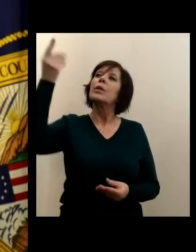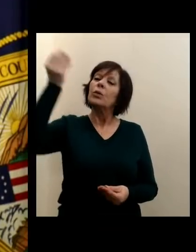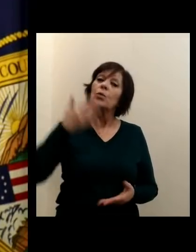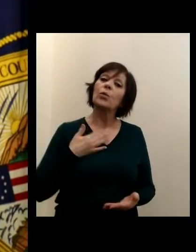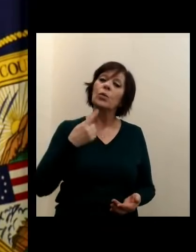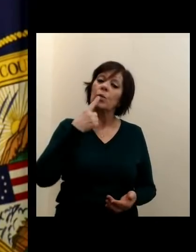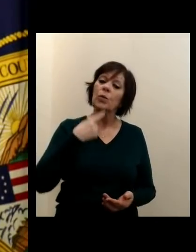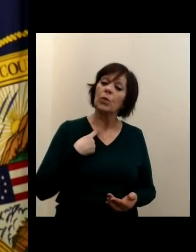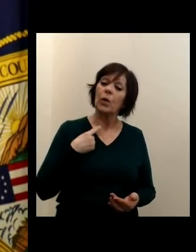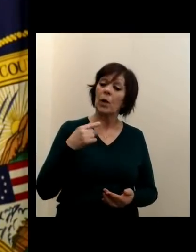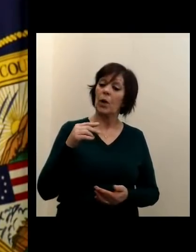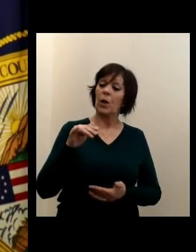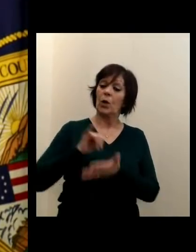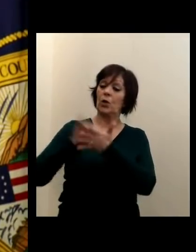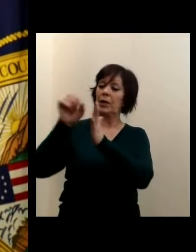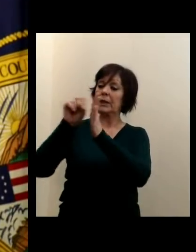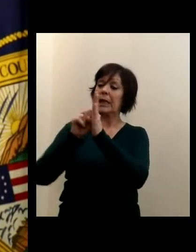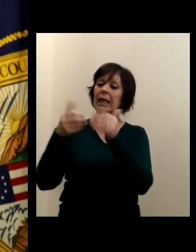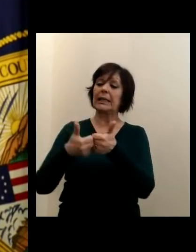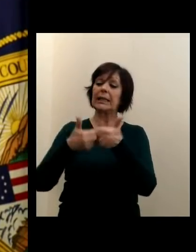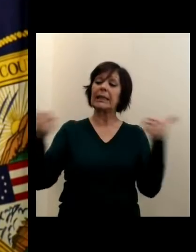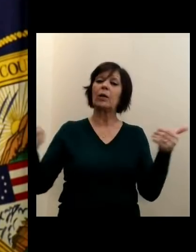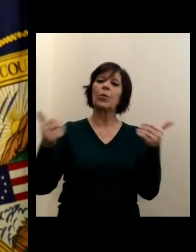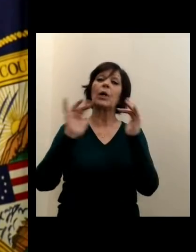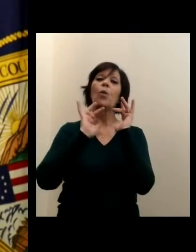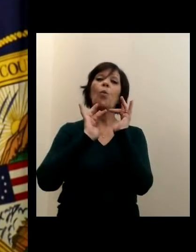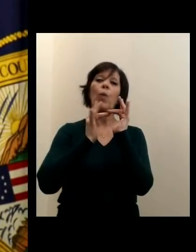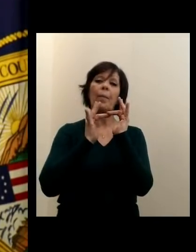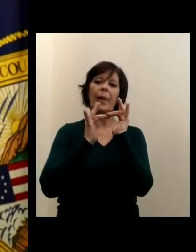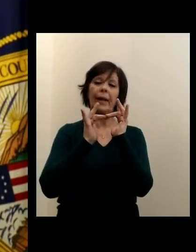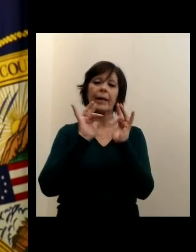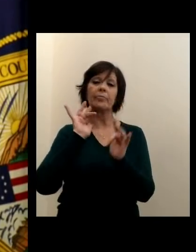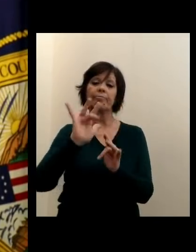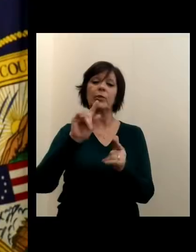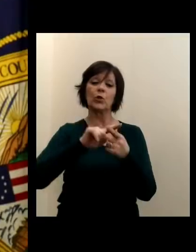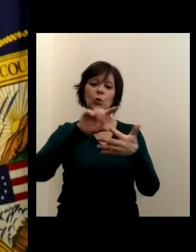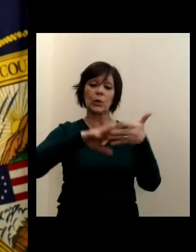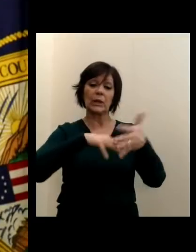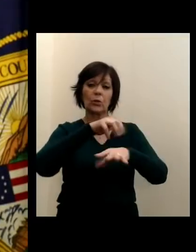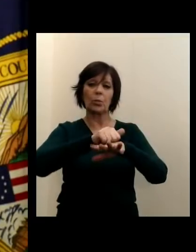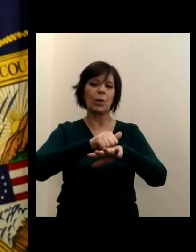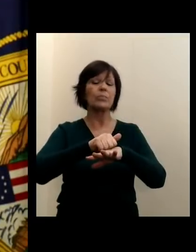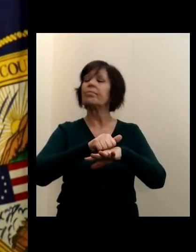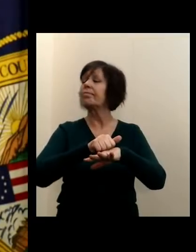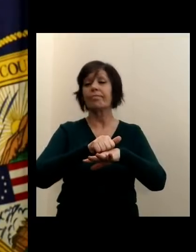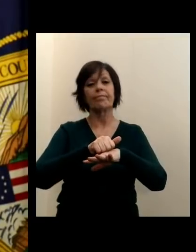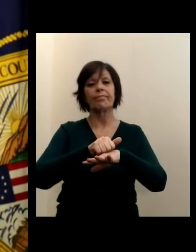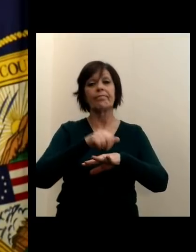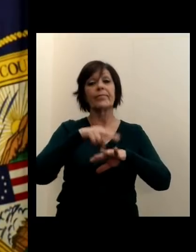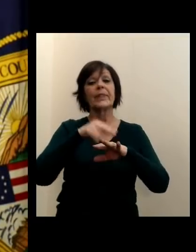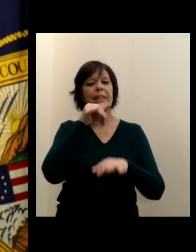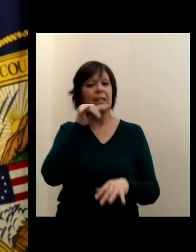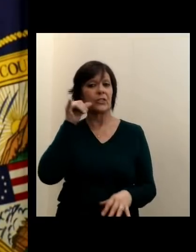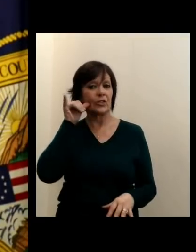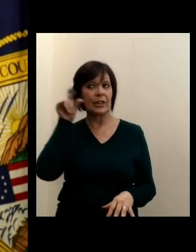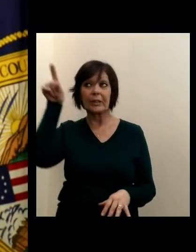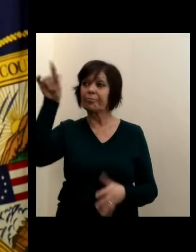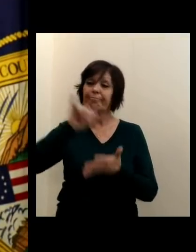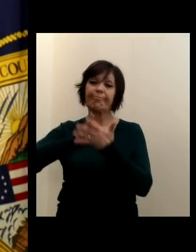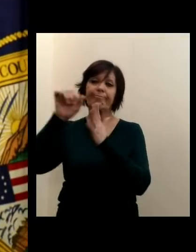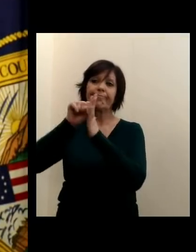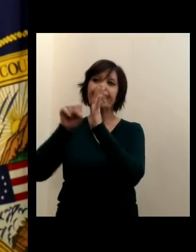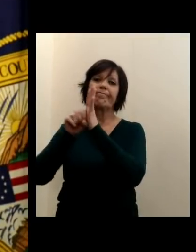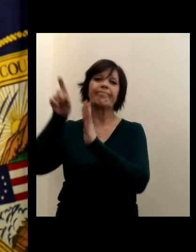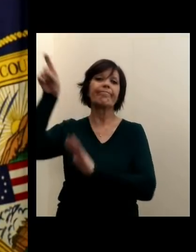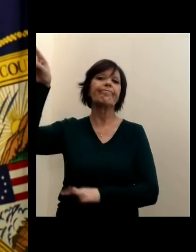separate web link as well as phone number to schedule appointments. And of course, yesterday morning, New York State put